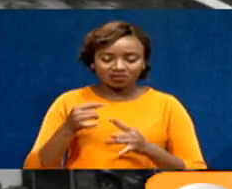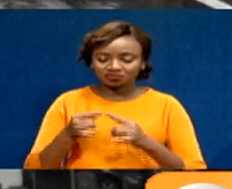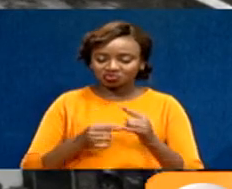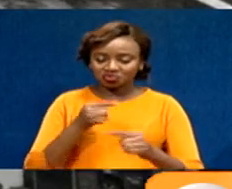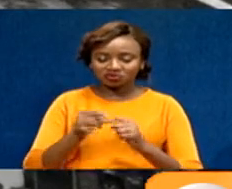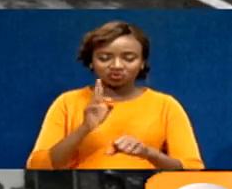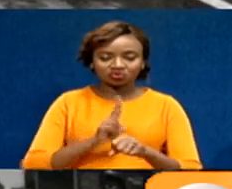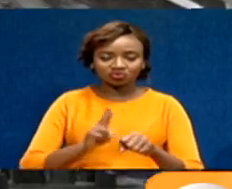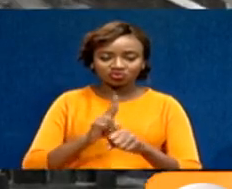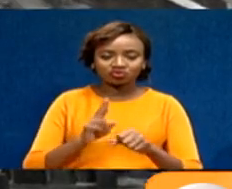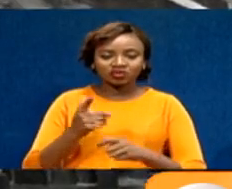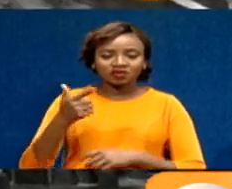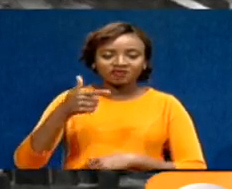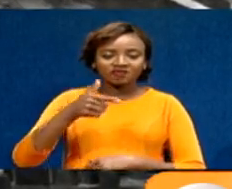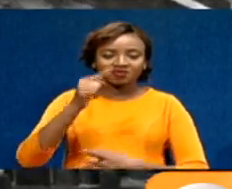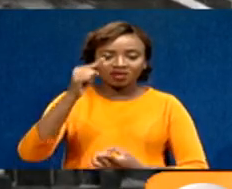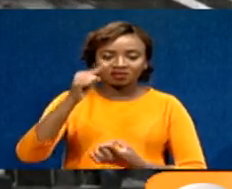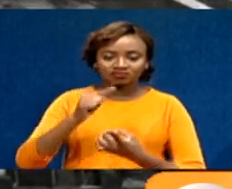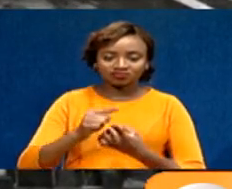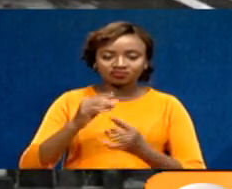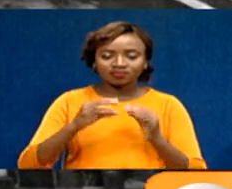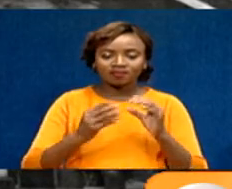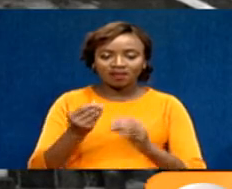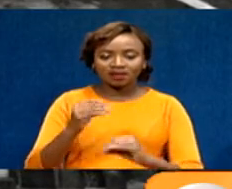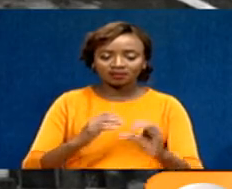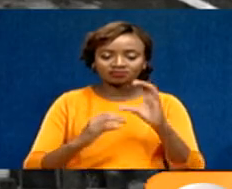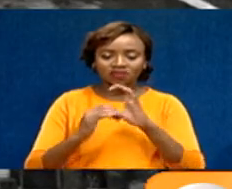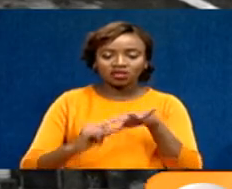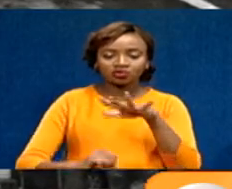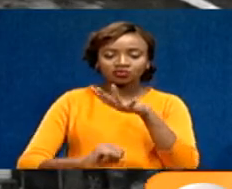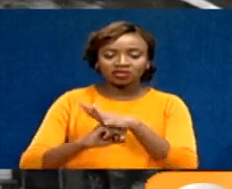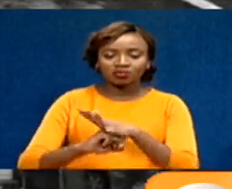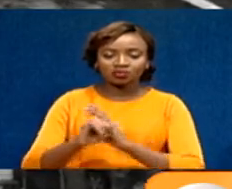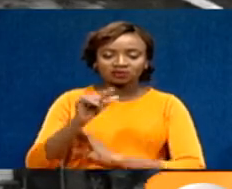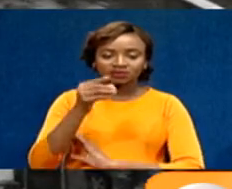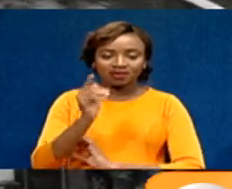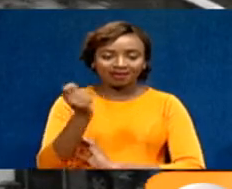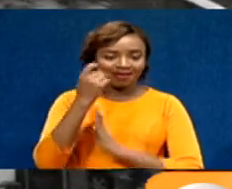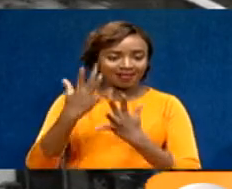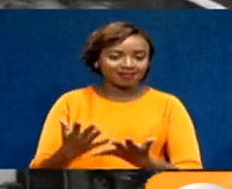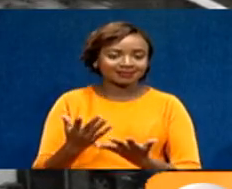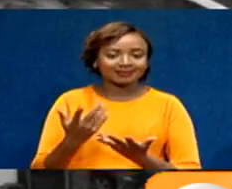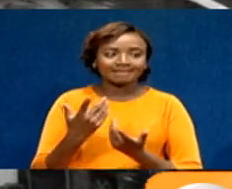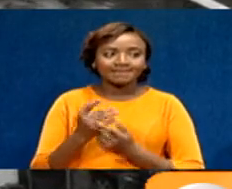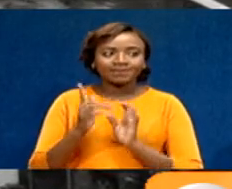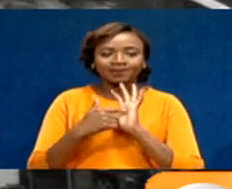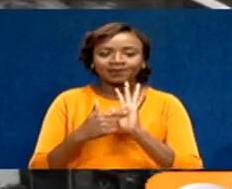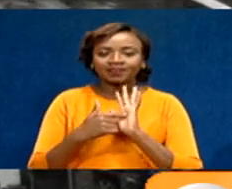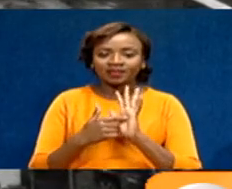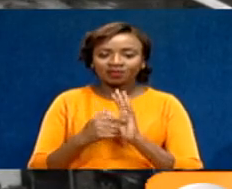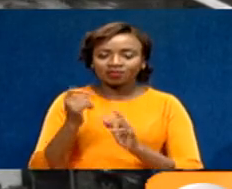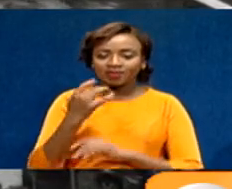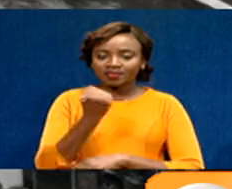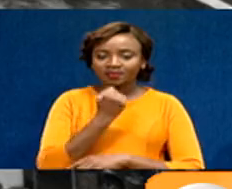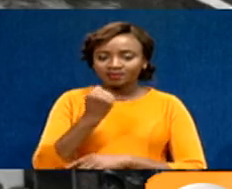to utilize the fuel subsidy to cushion Kenyans from a greater spike in fuel costs. For instance, in the cycle between